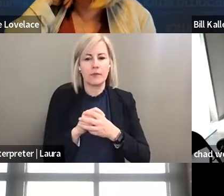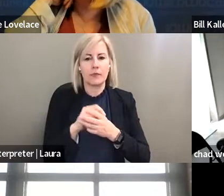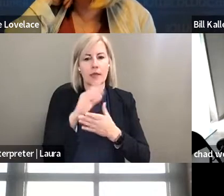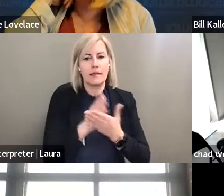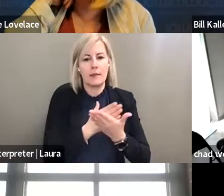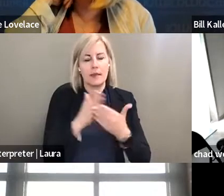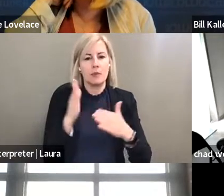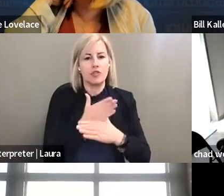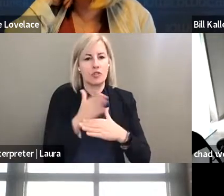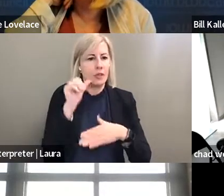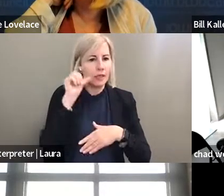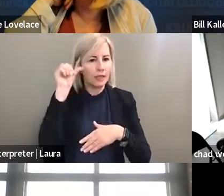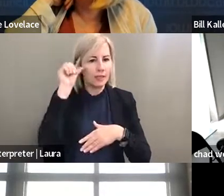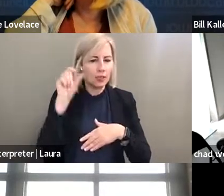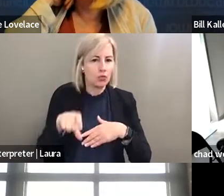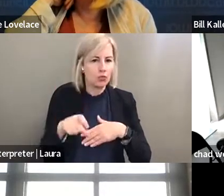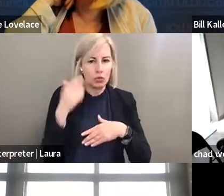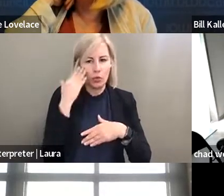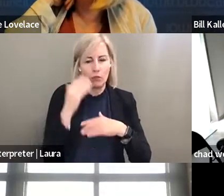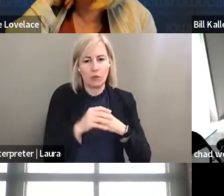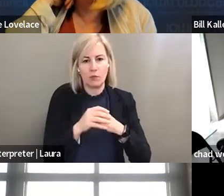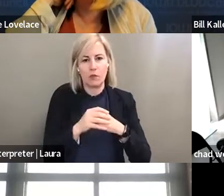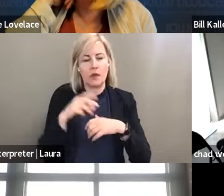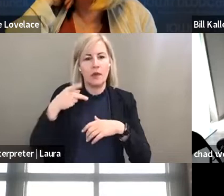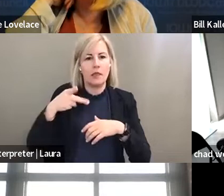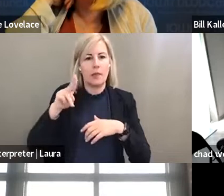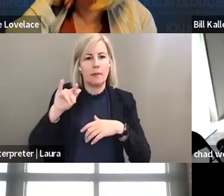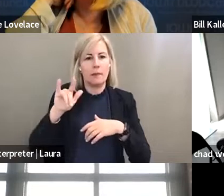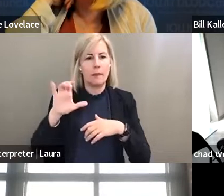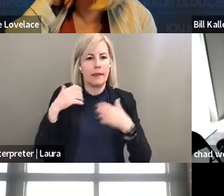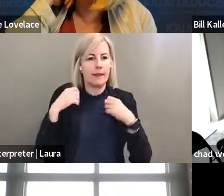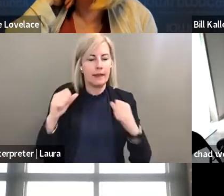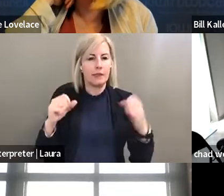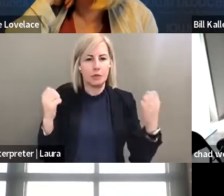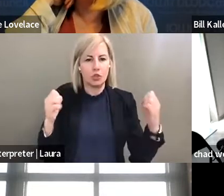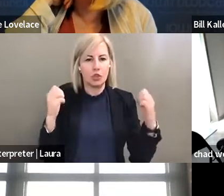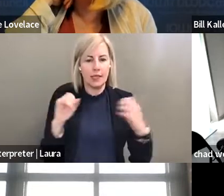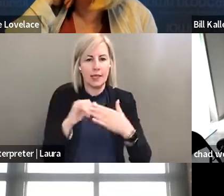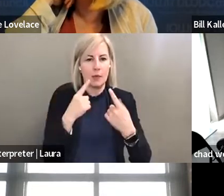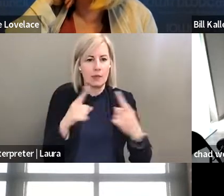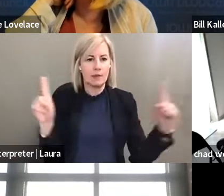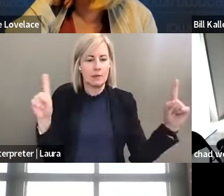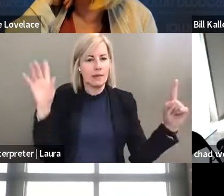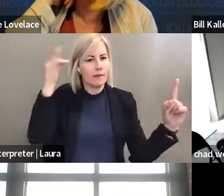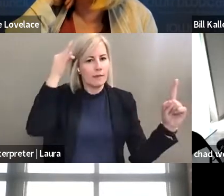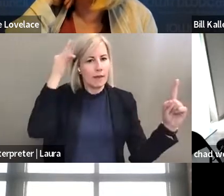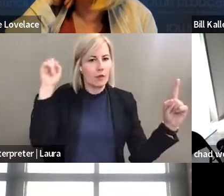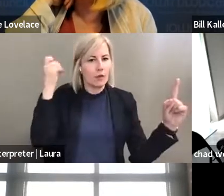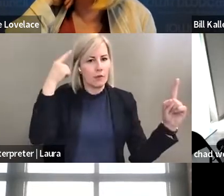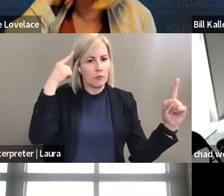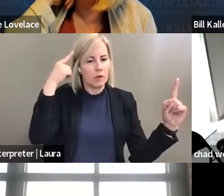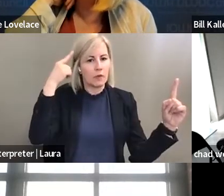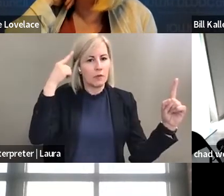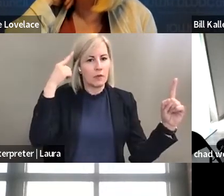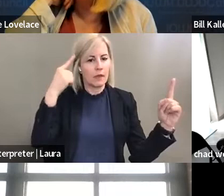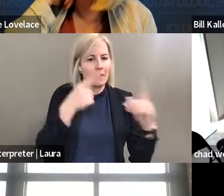were shared yesterday that folks should know. The public health emergency that was issued by the federal government, basically